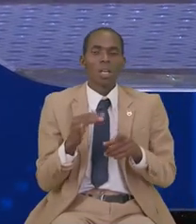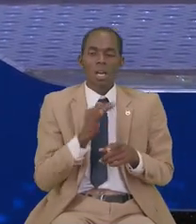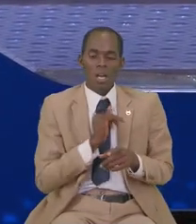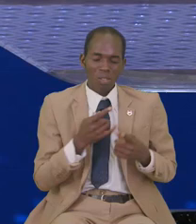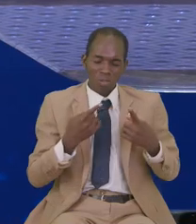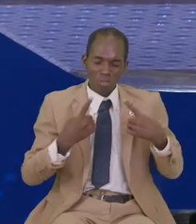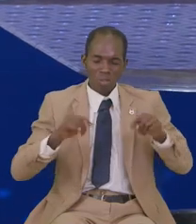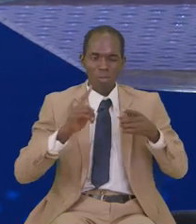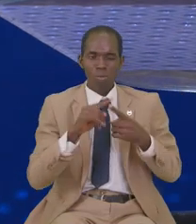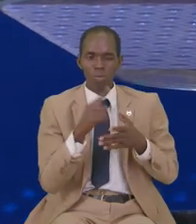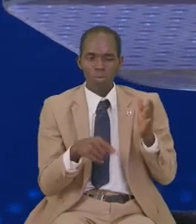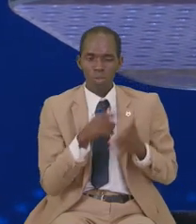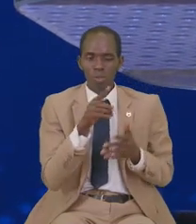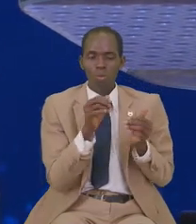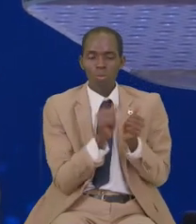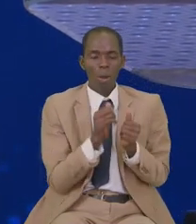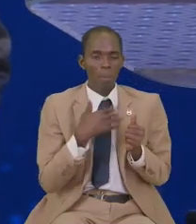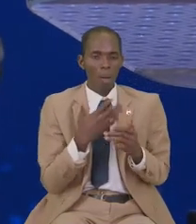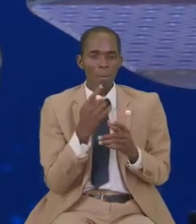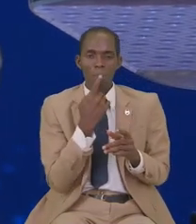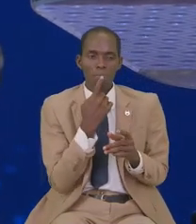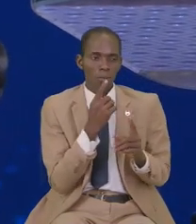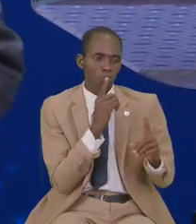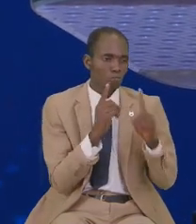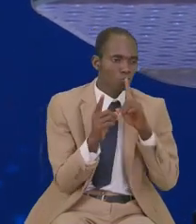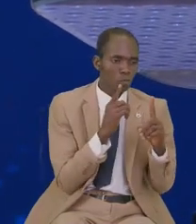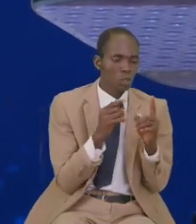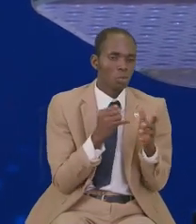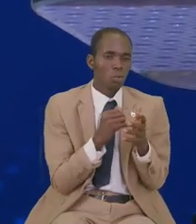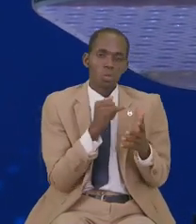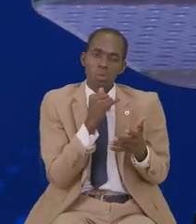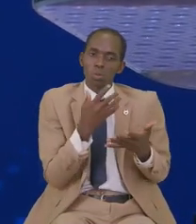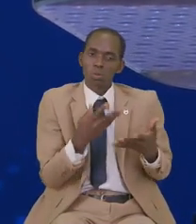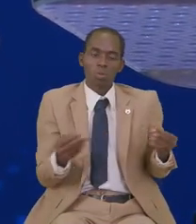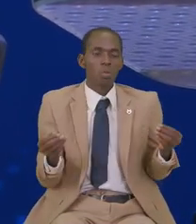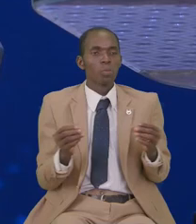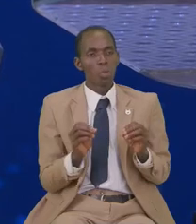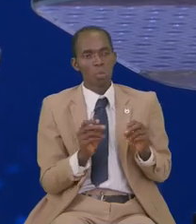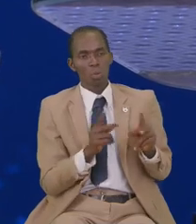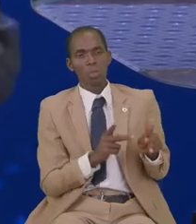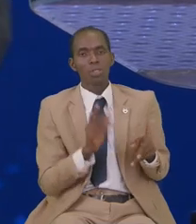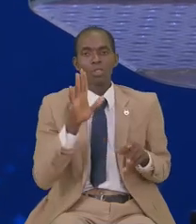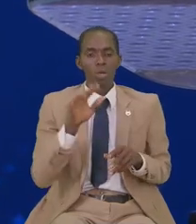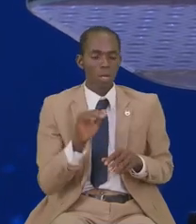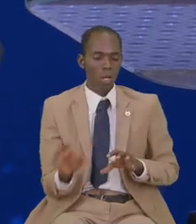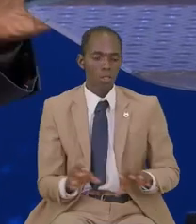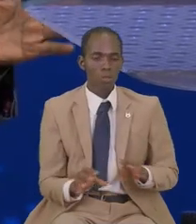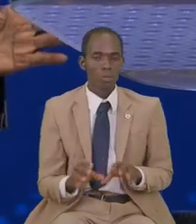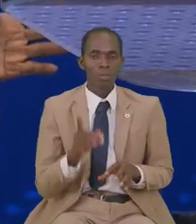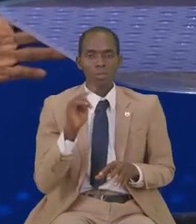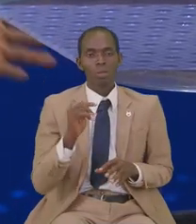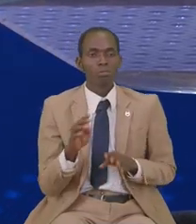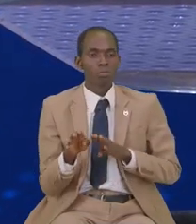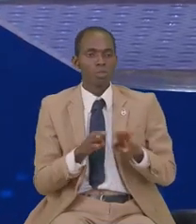correct you by word of mouth, but you will not listen. All right, your action, your behavior, the consequence of